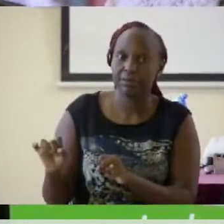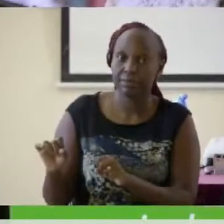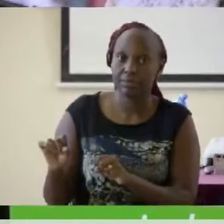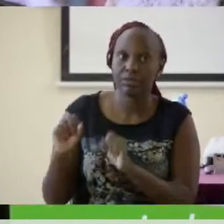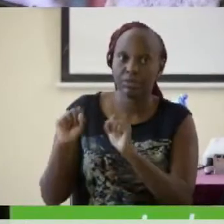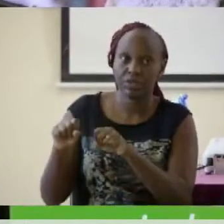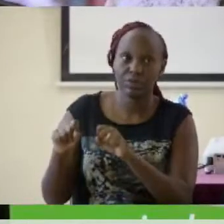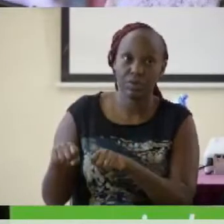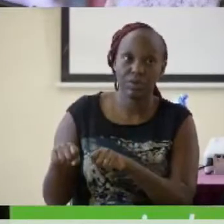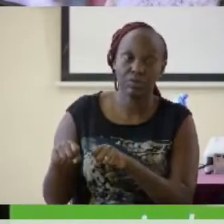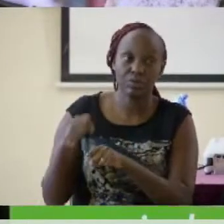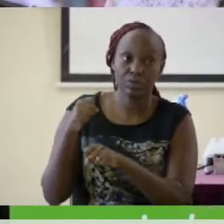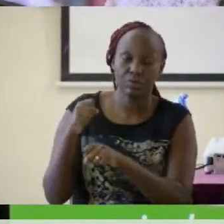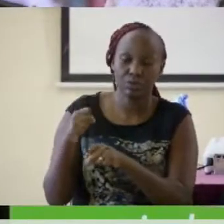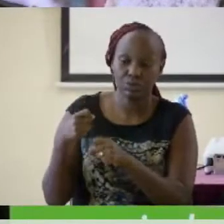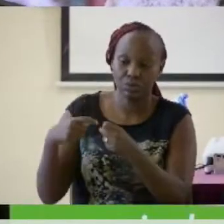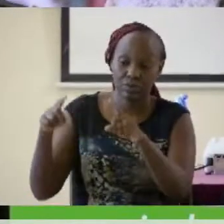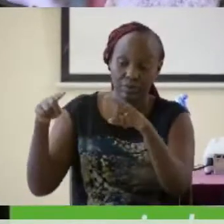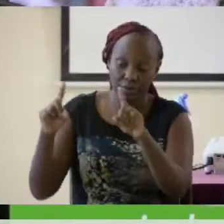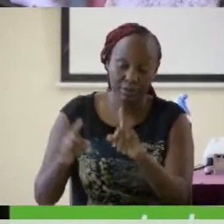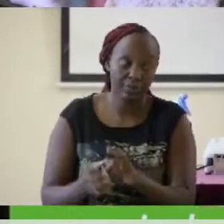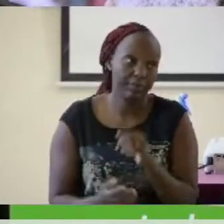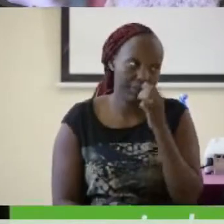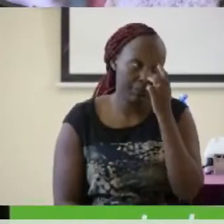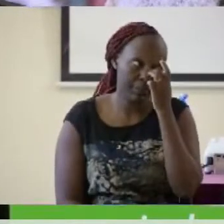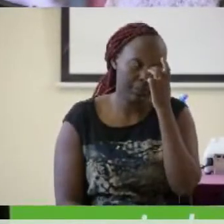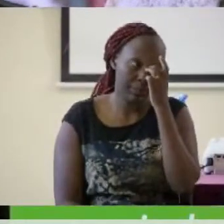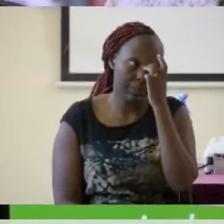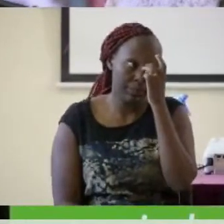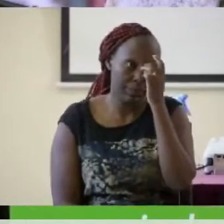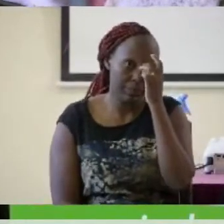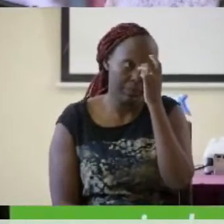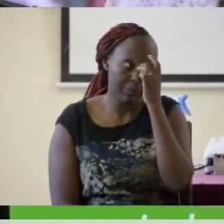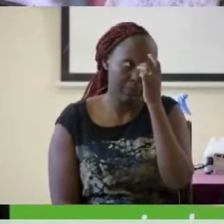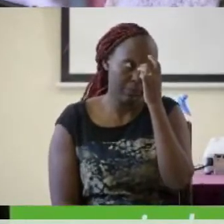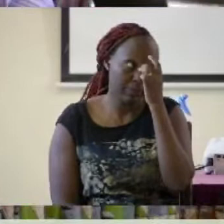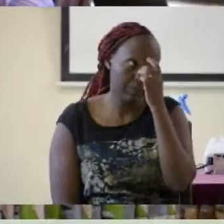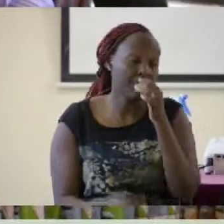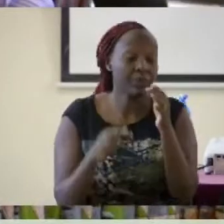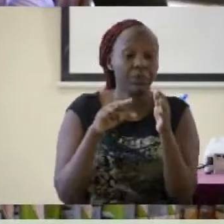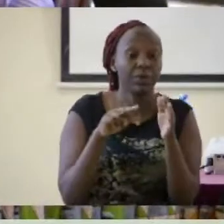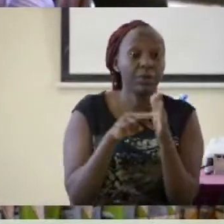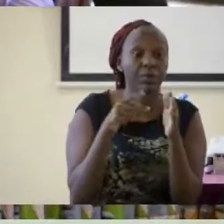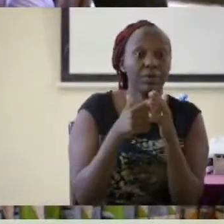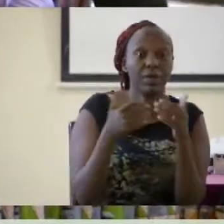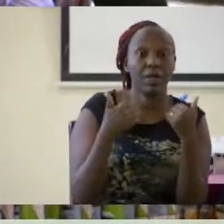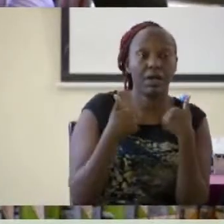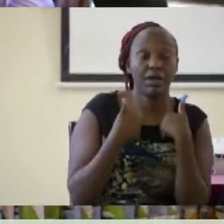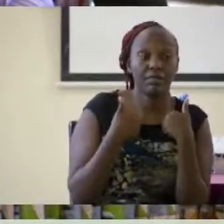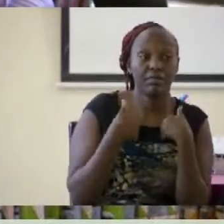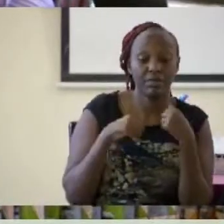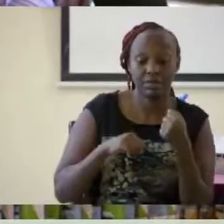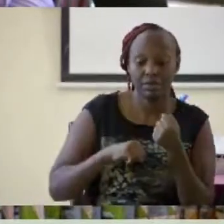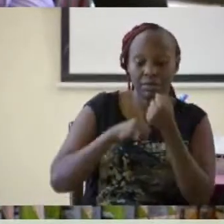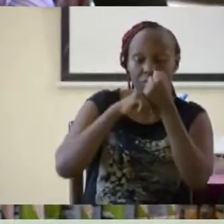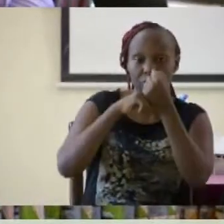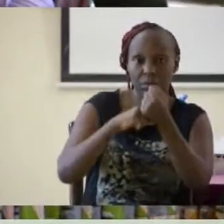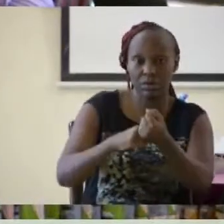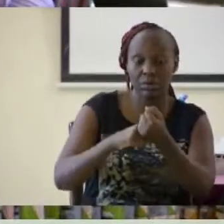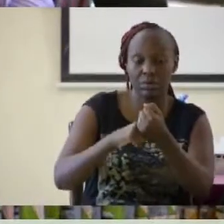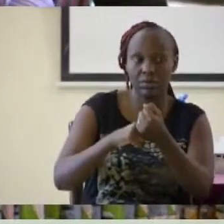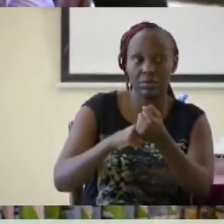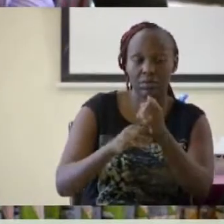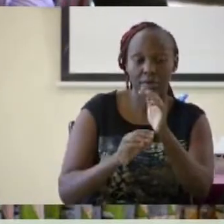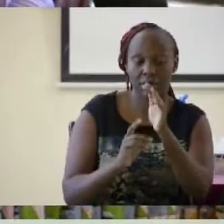it to do what you want them to do. And then the project has largely been supported by